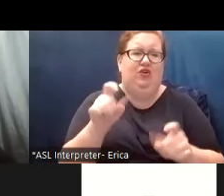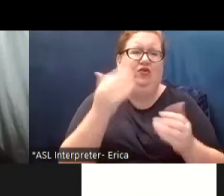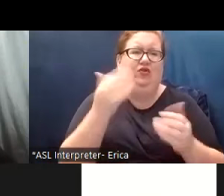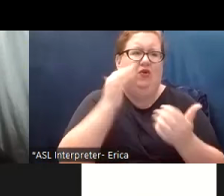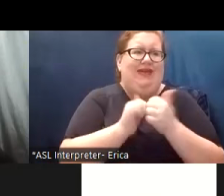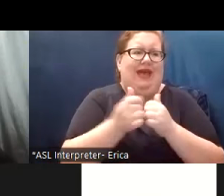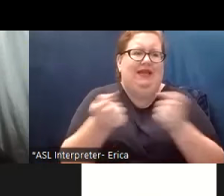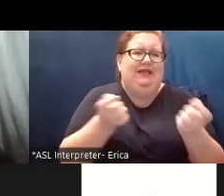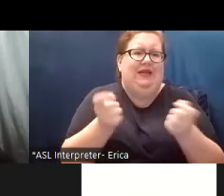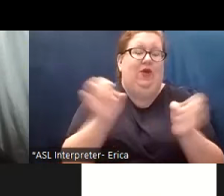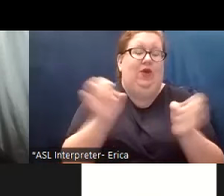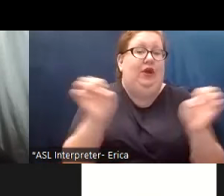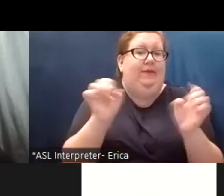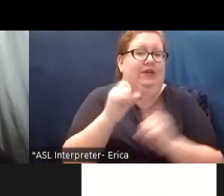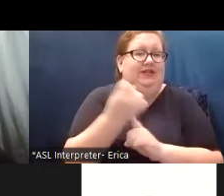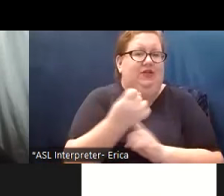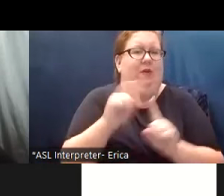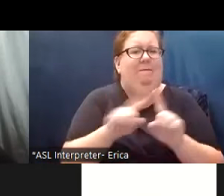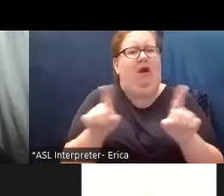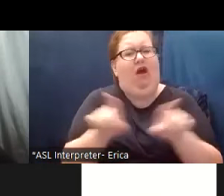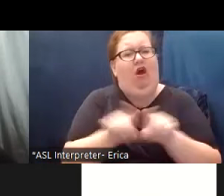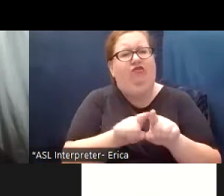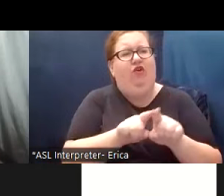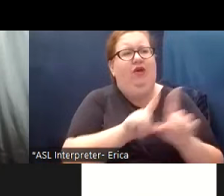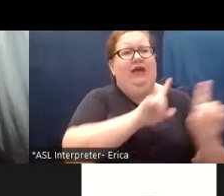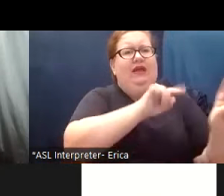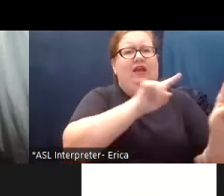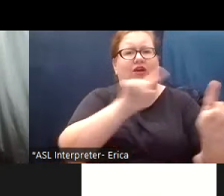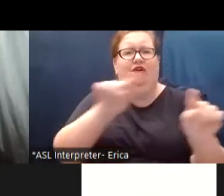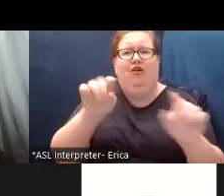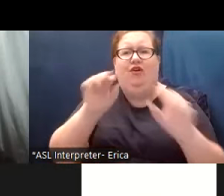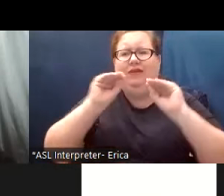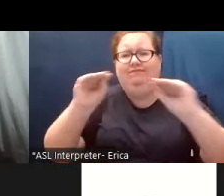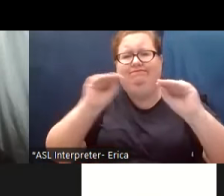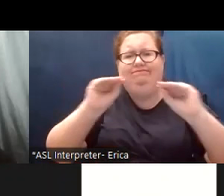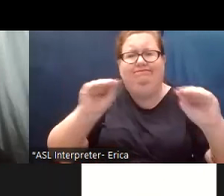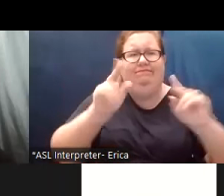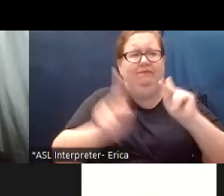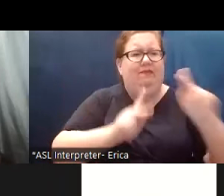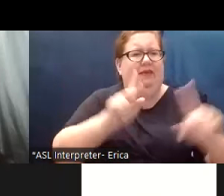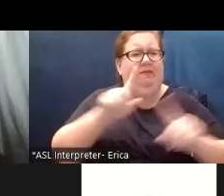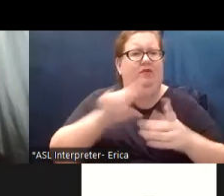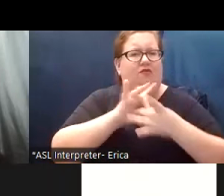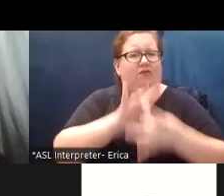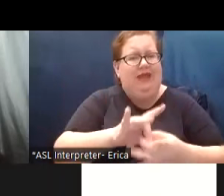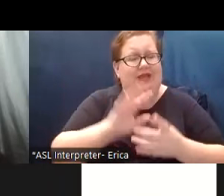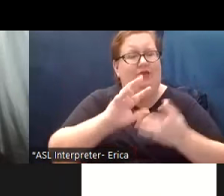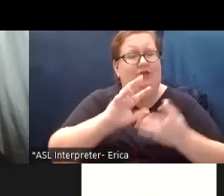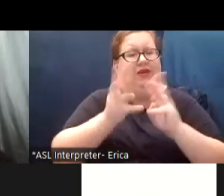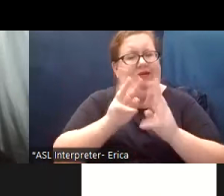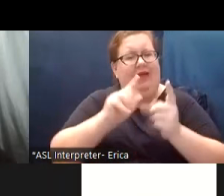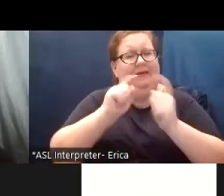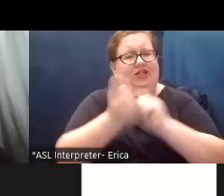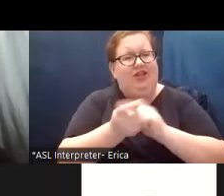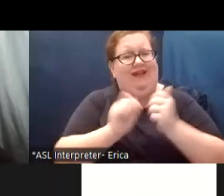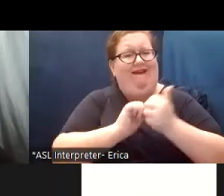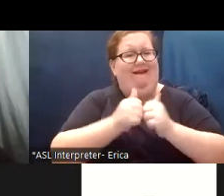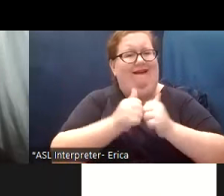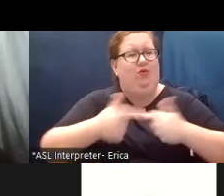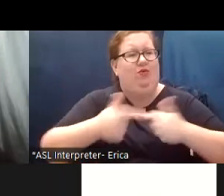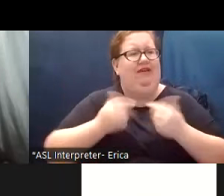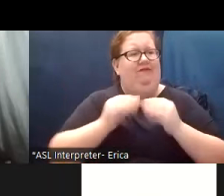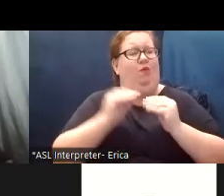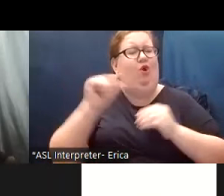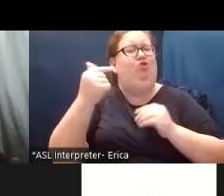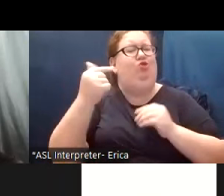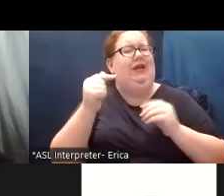situations, but also can go around educating people about climate change and how to live in a more green way